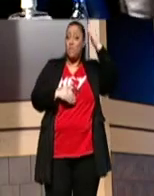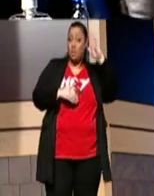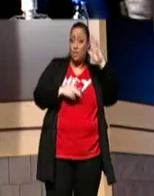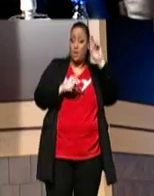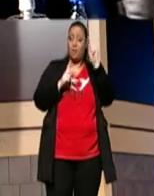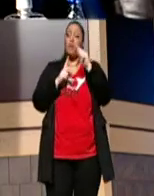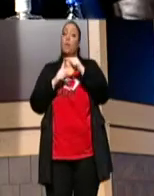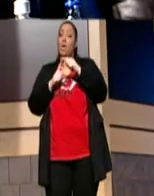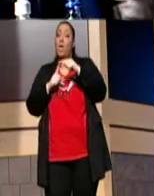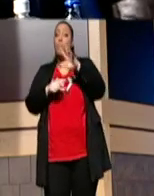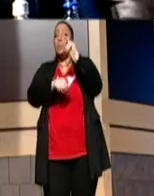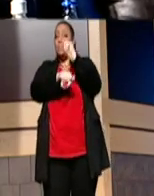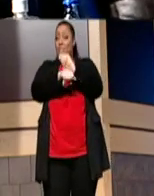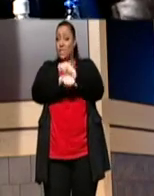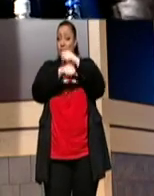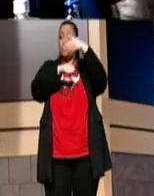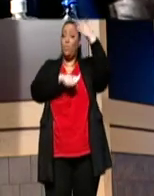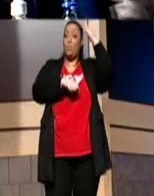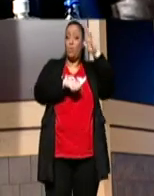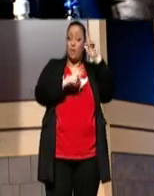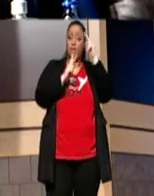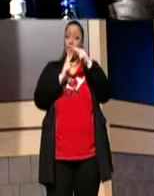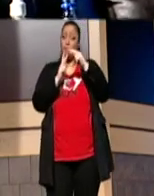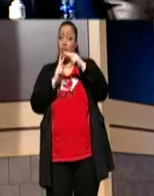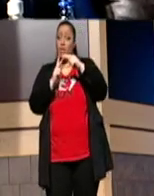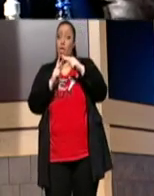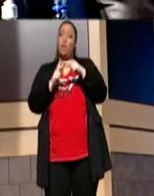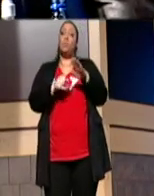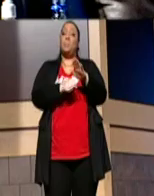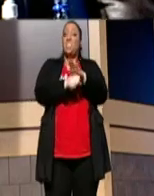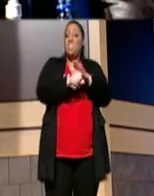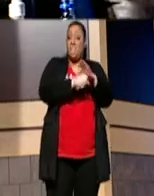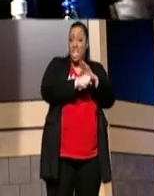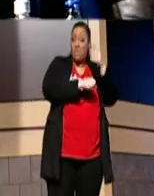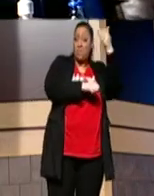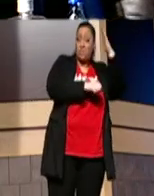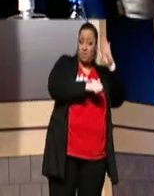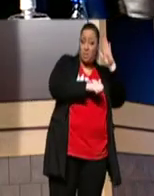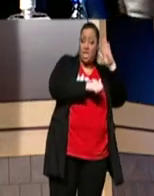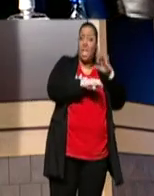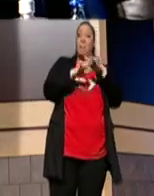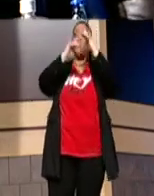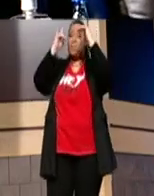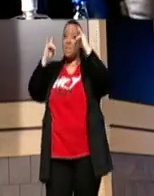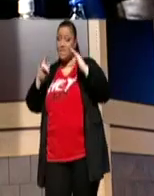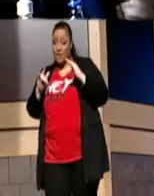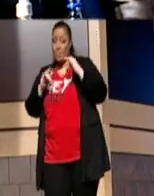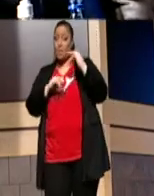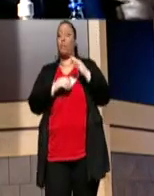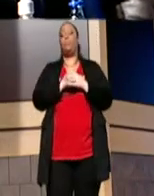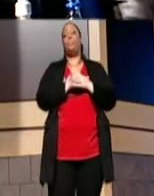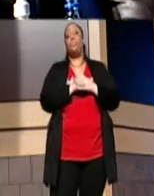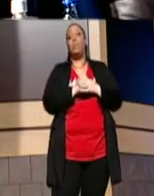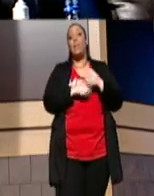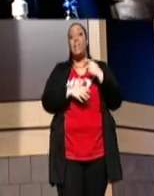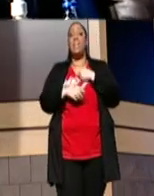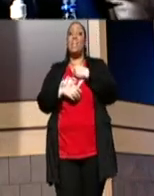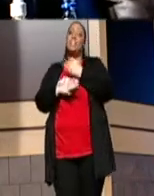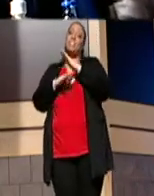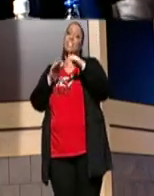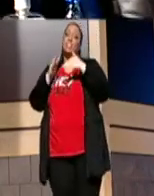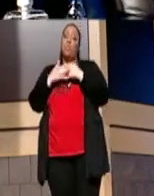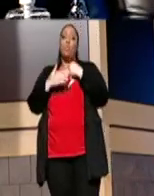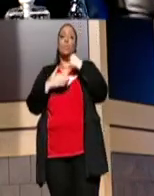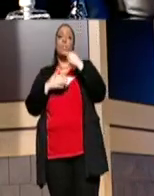the temple of God. Mm-hmm. I want to be in the pavilion of God. Mm-hmm. And I want to be in the tabernacle. Mm. It says all those things mean we